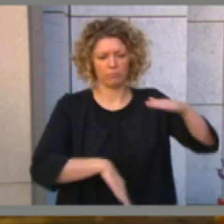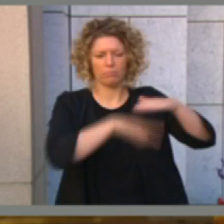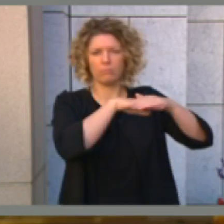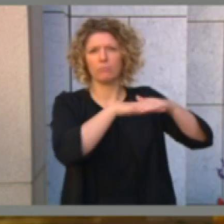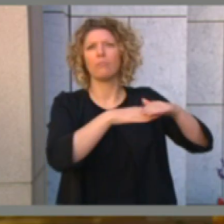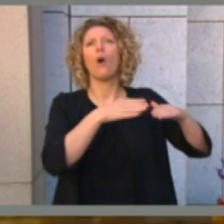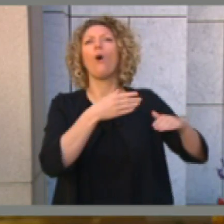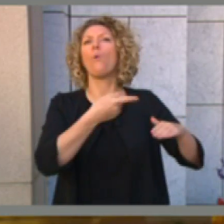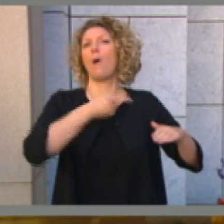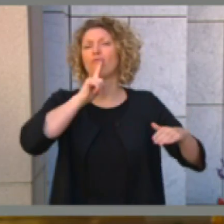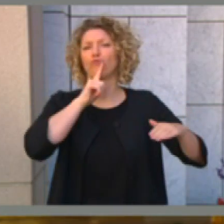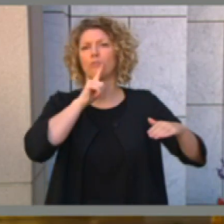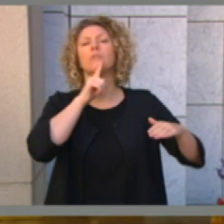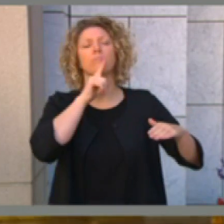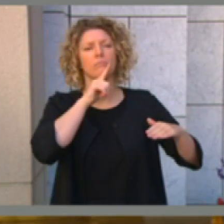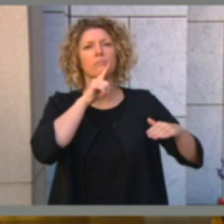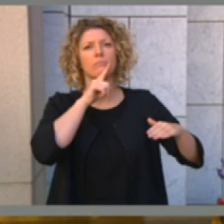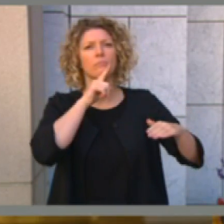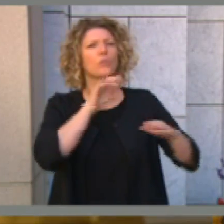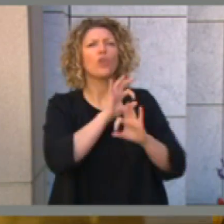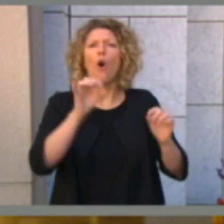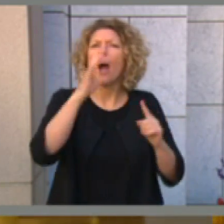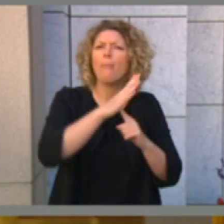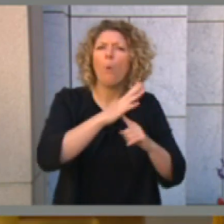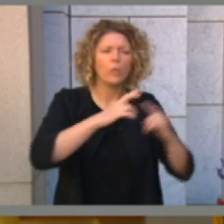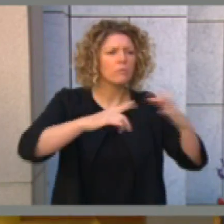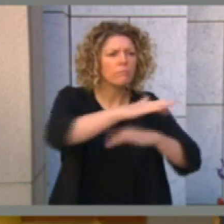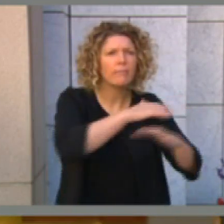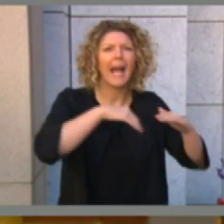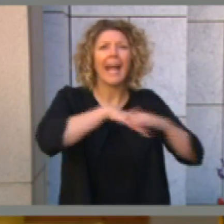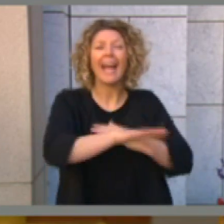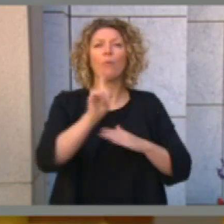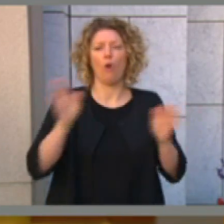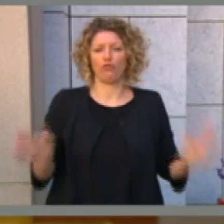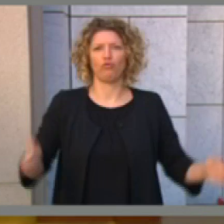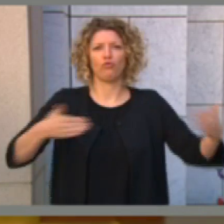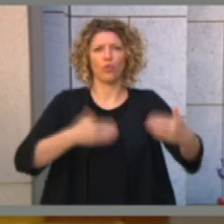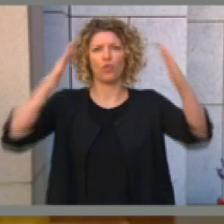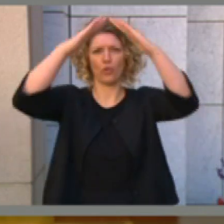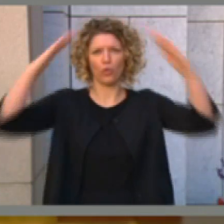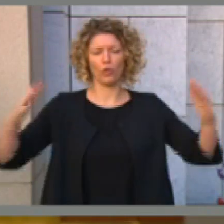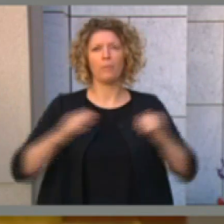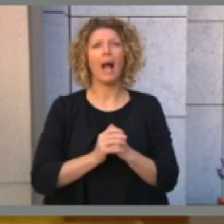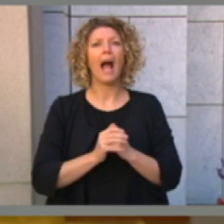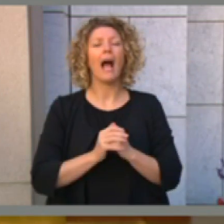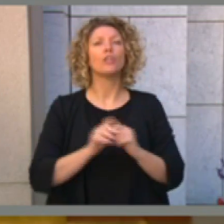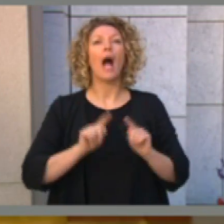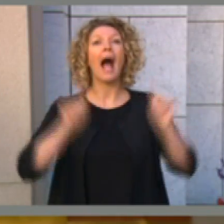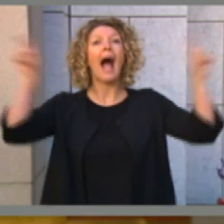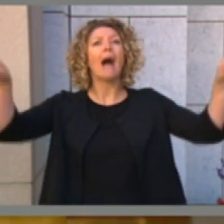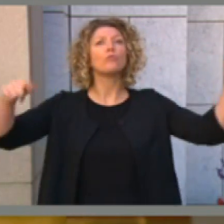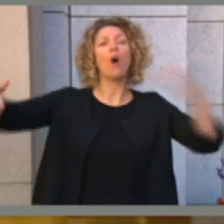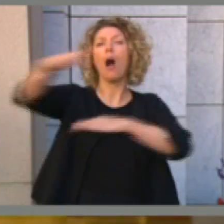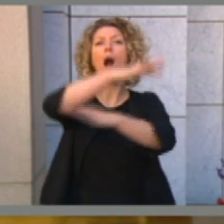non-essential gatherings of persons 100 and greater in indoor areas. So in outdoor areas it's 500, indoor